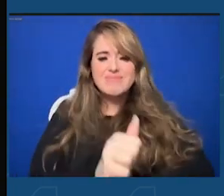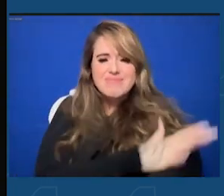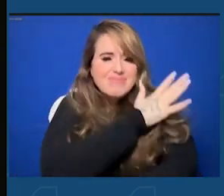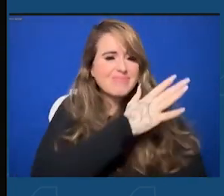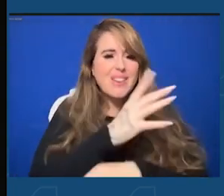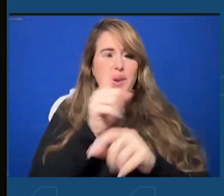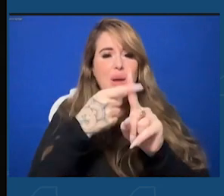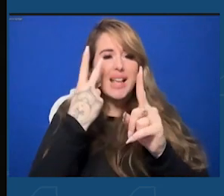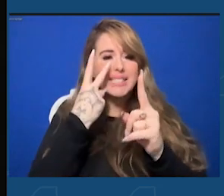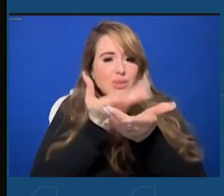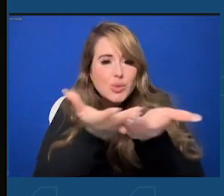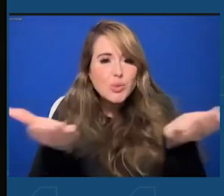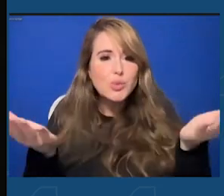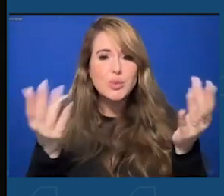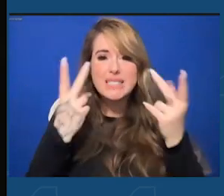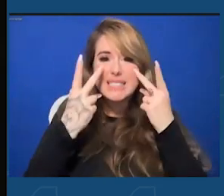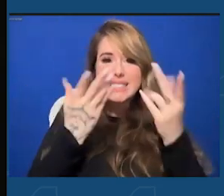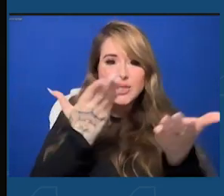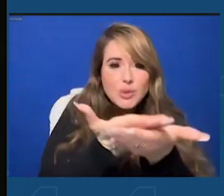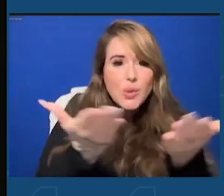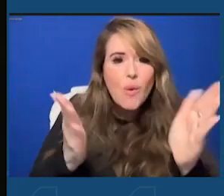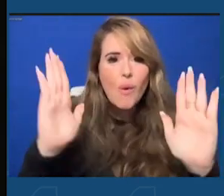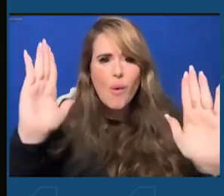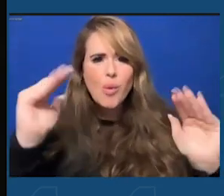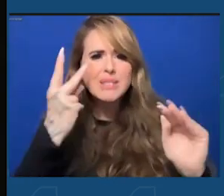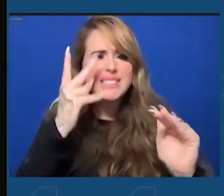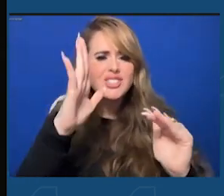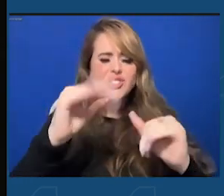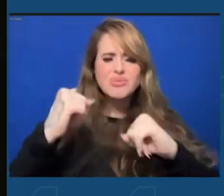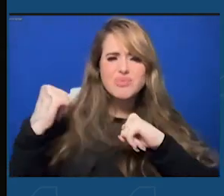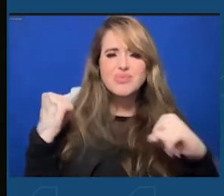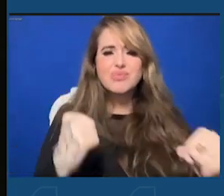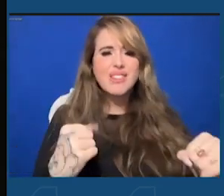and aspirations and the resilience that